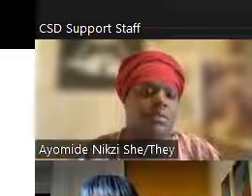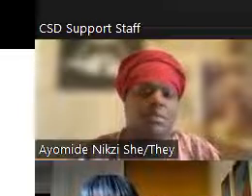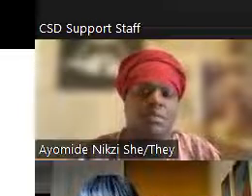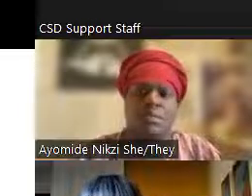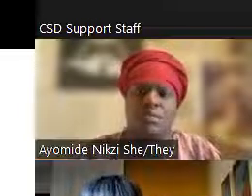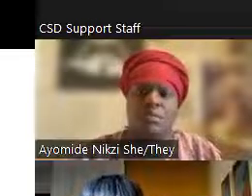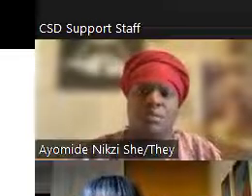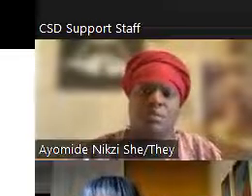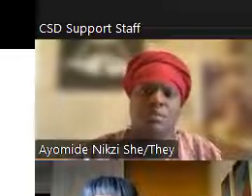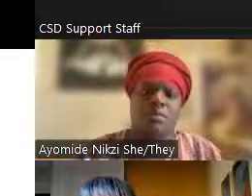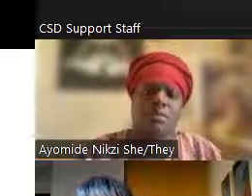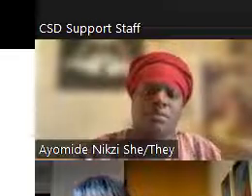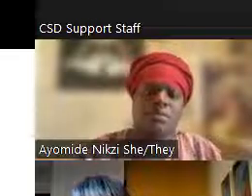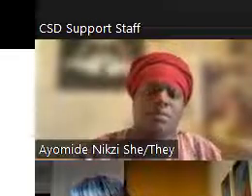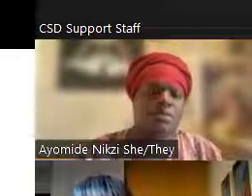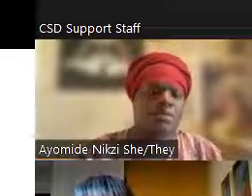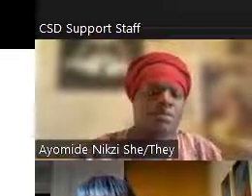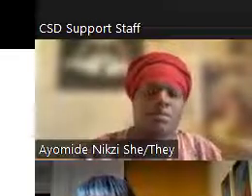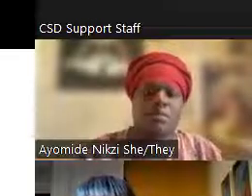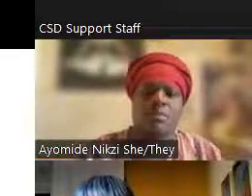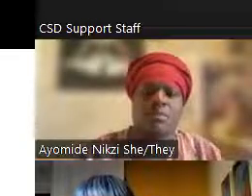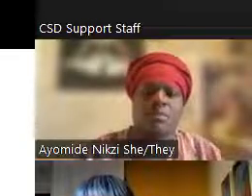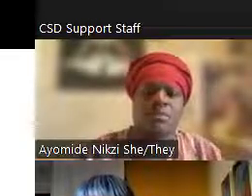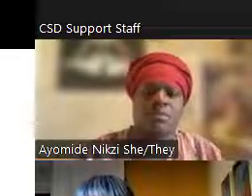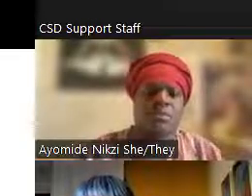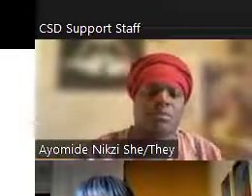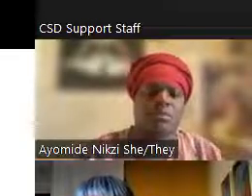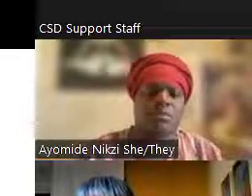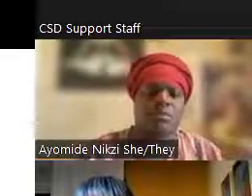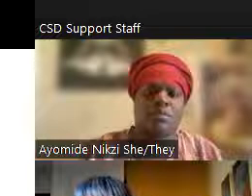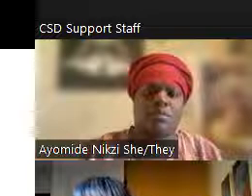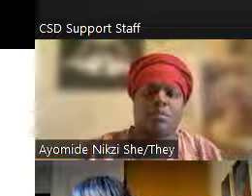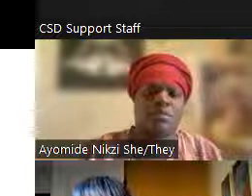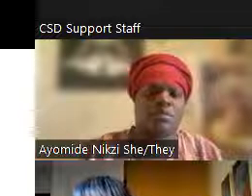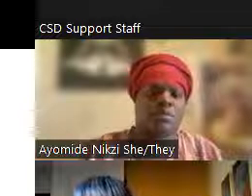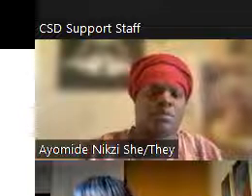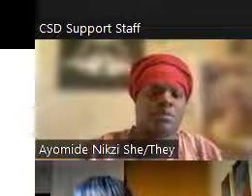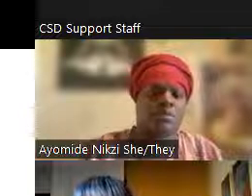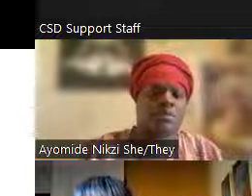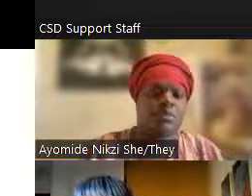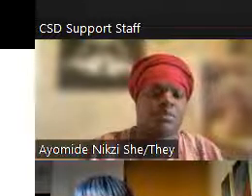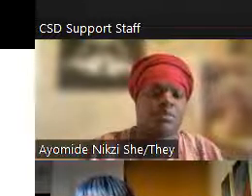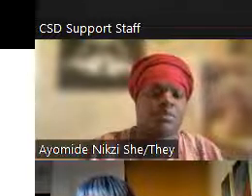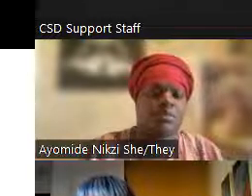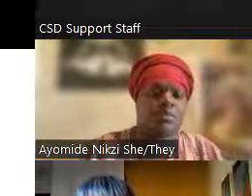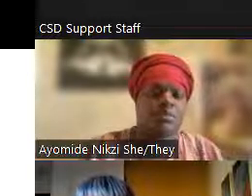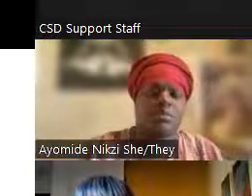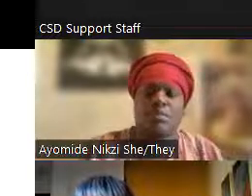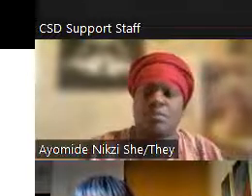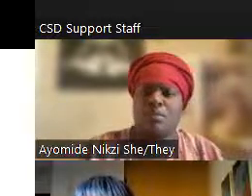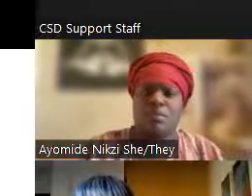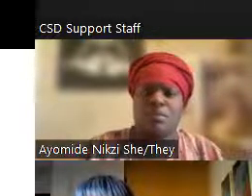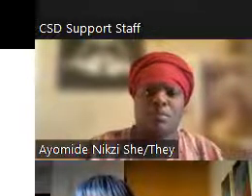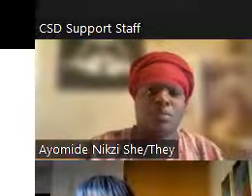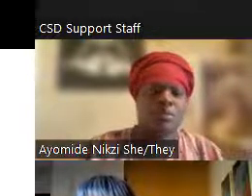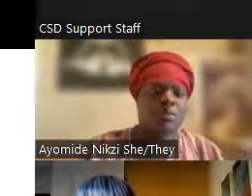steps to correct the behavior. If they do not, the commission will proceed with the vote as outlined in the bylaws.